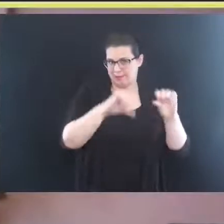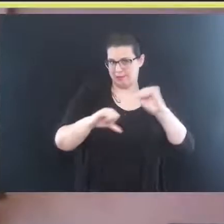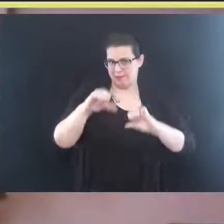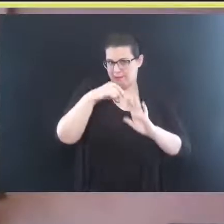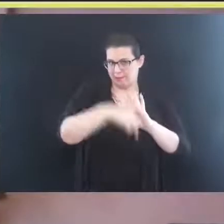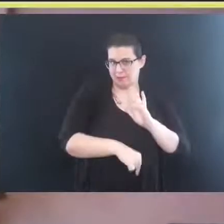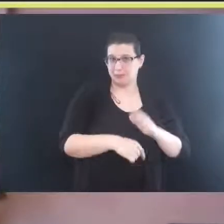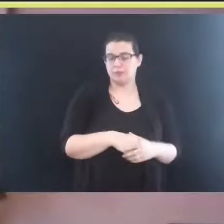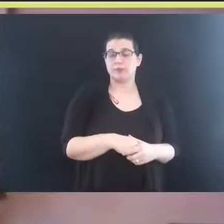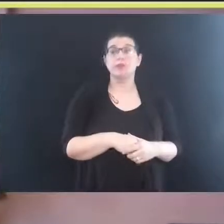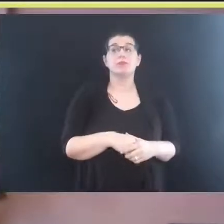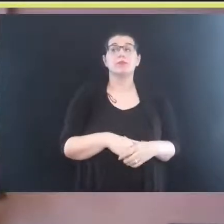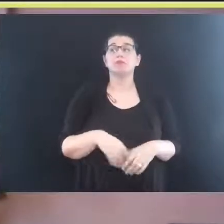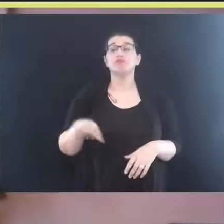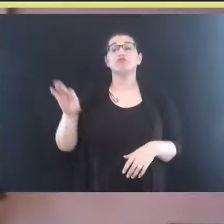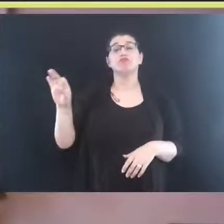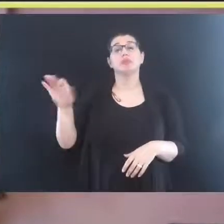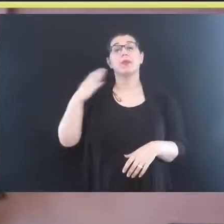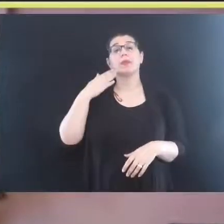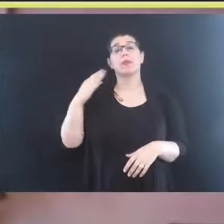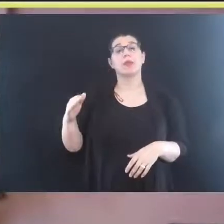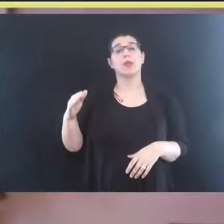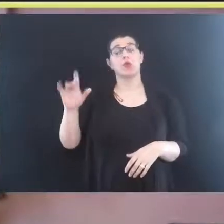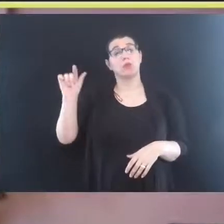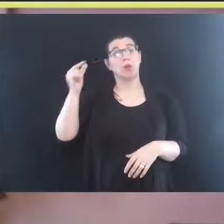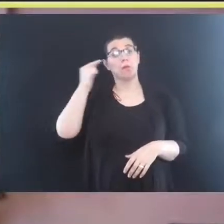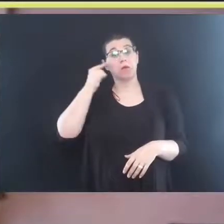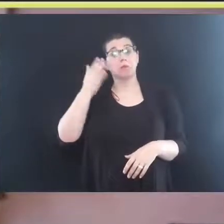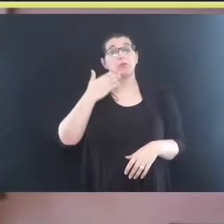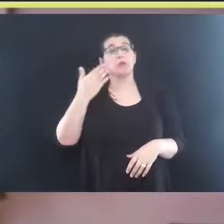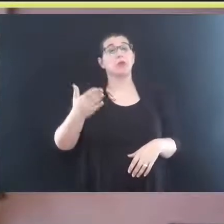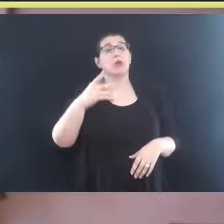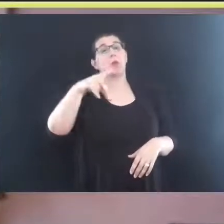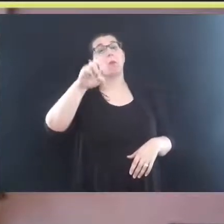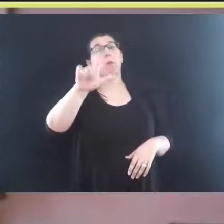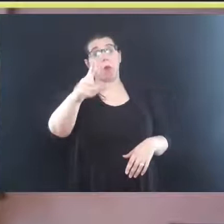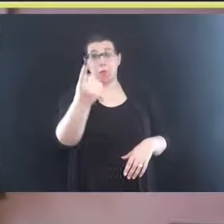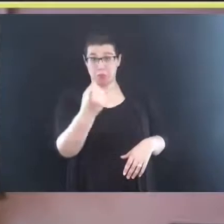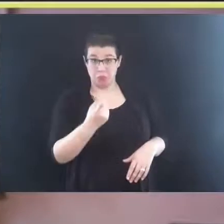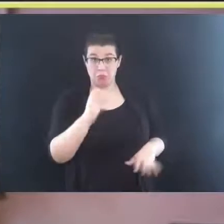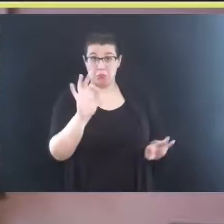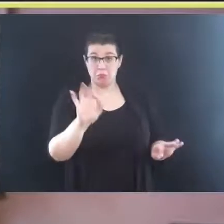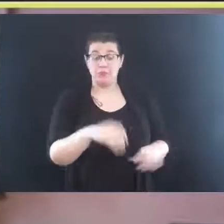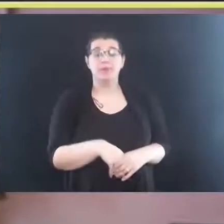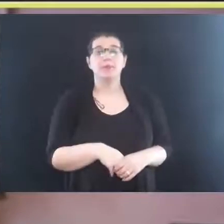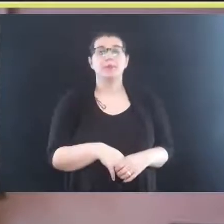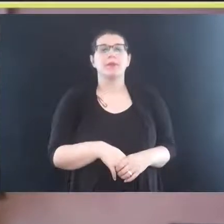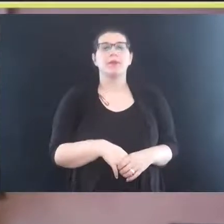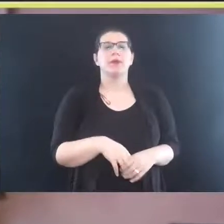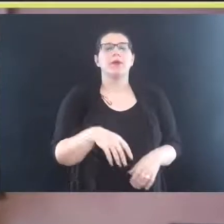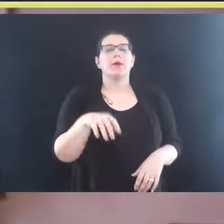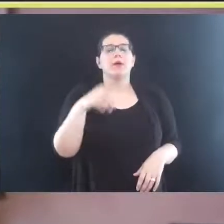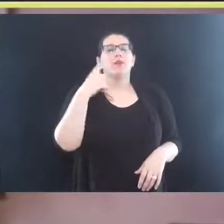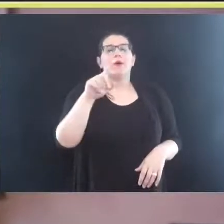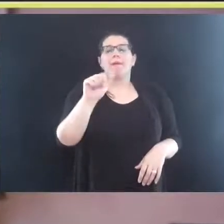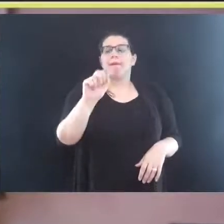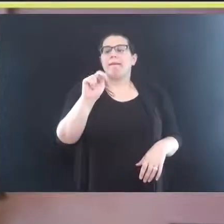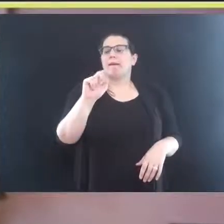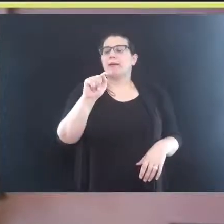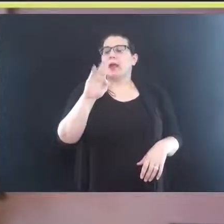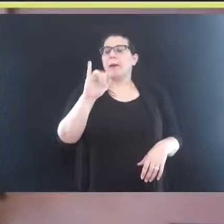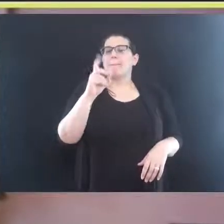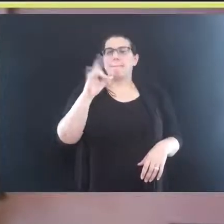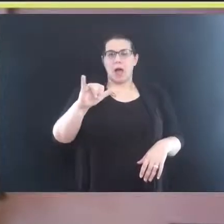Thank you, Jim, and thank you, Paul, for the question. Certainly, when we look at antibody